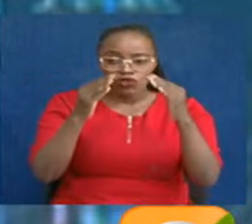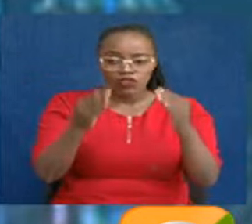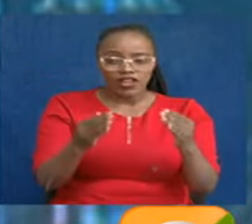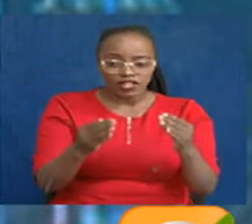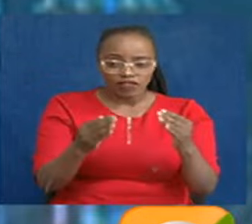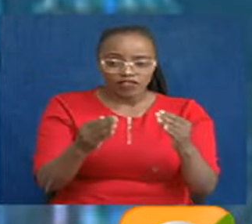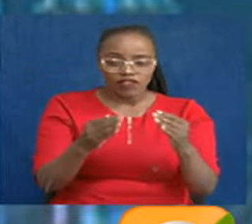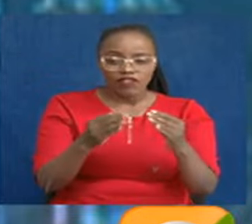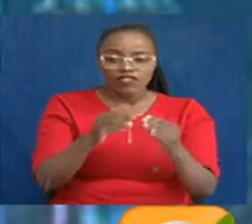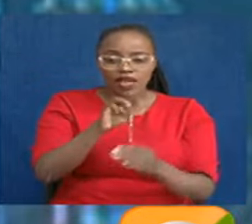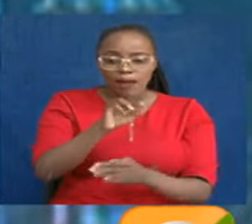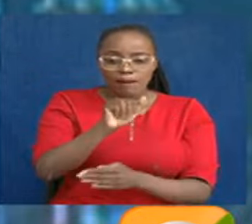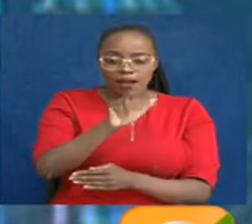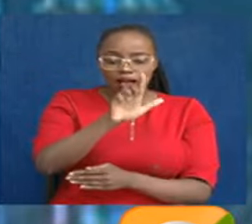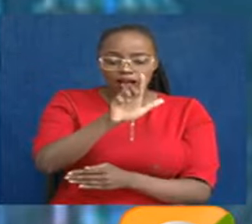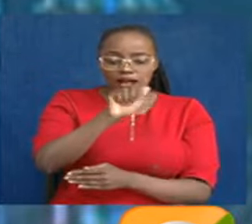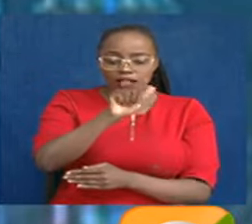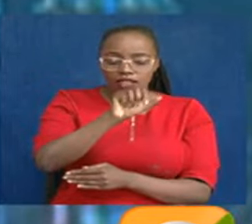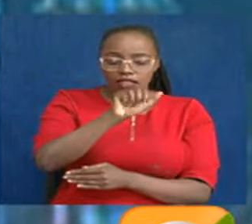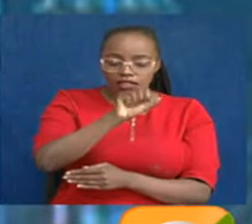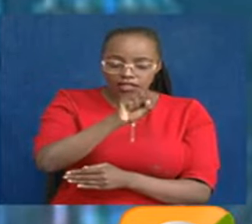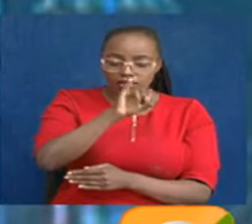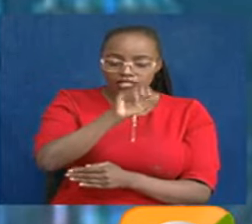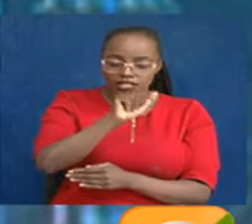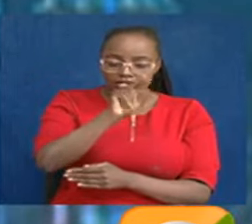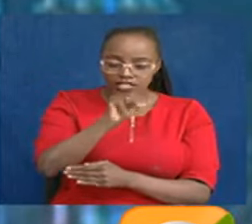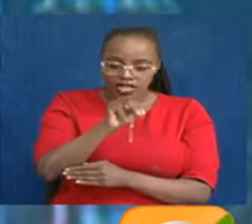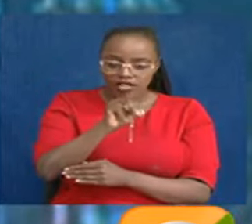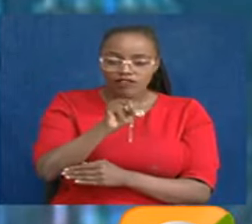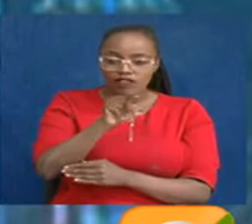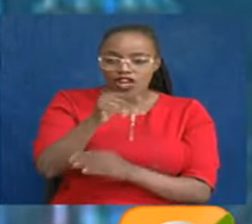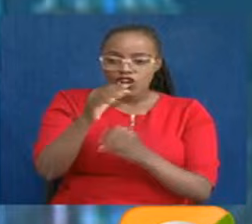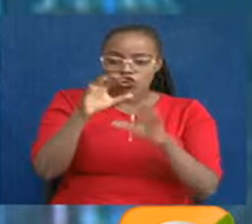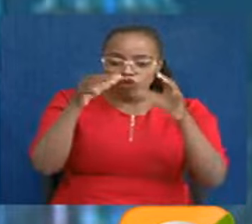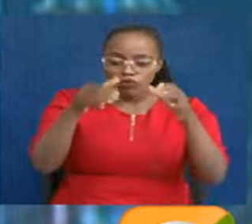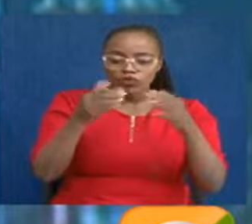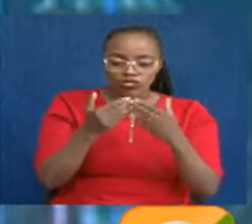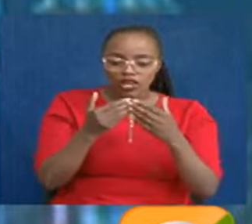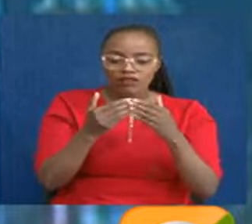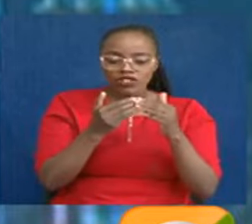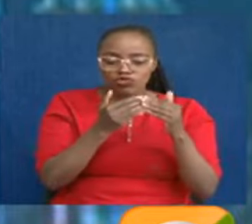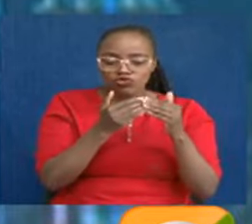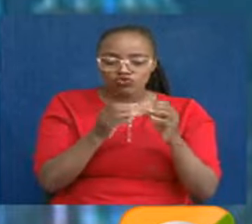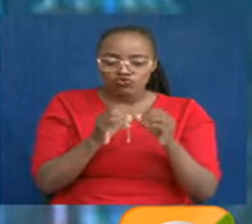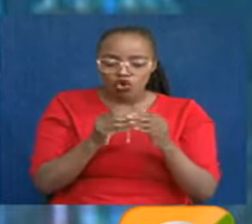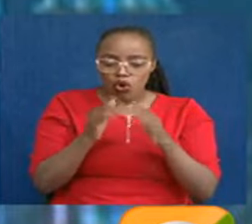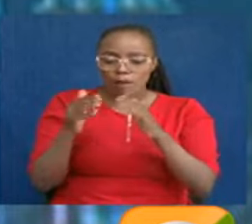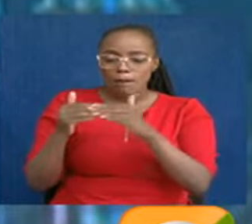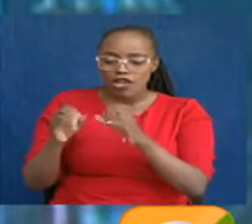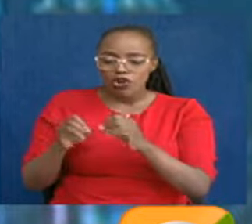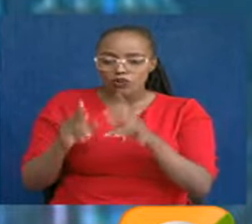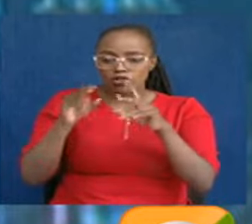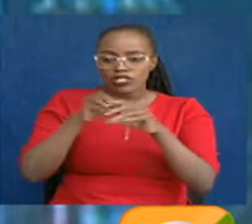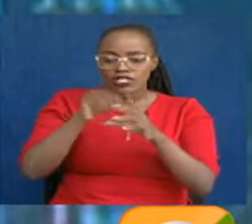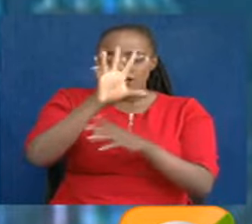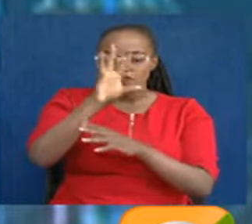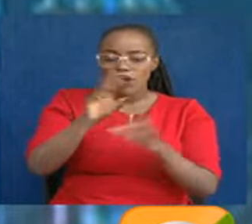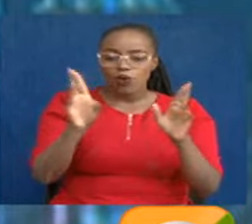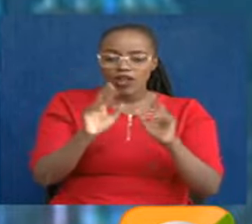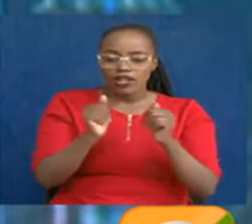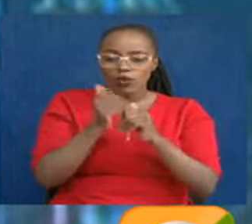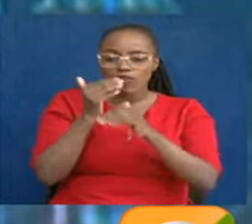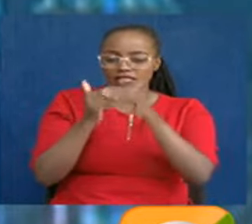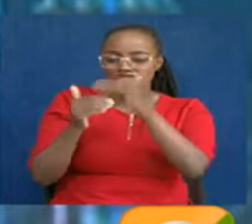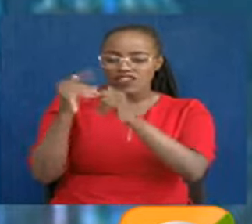the Malaysian business community the gateway to Africa. We are ready with the infrastructure,